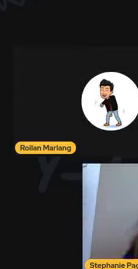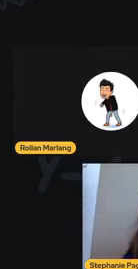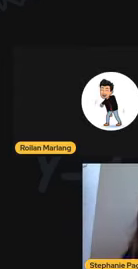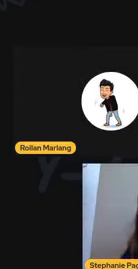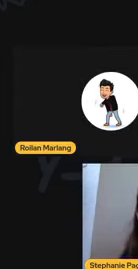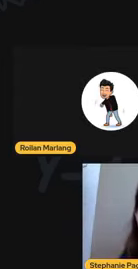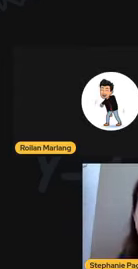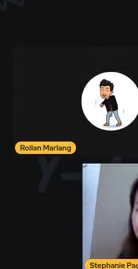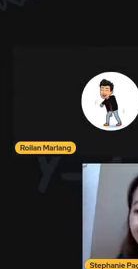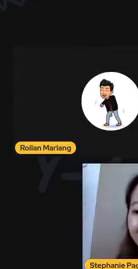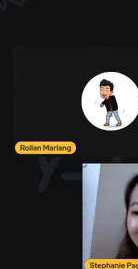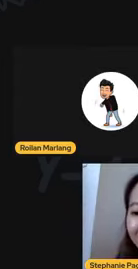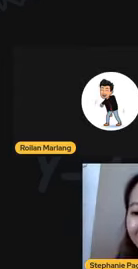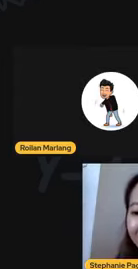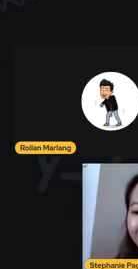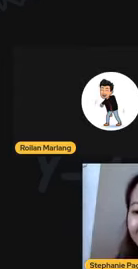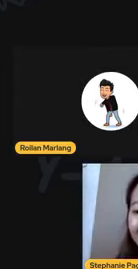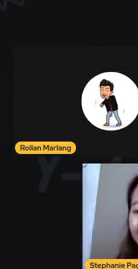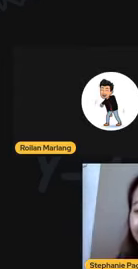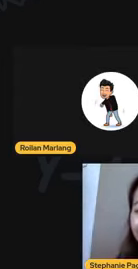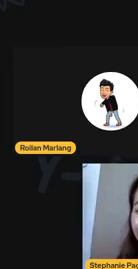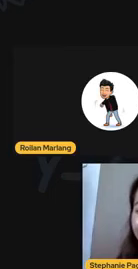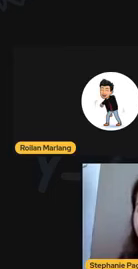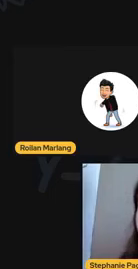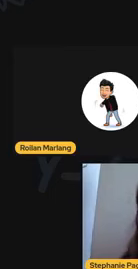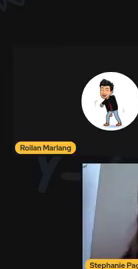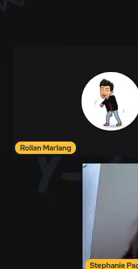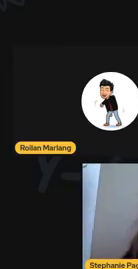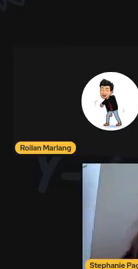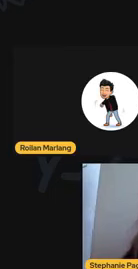Oh, you're so cute. Hello.